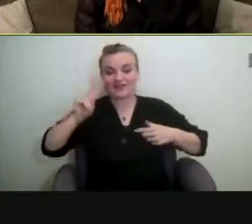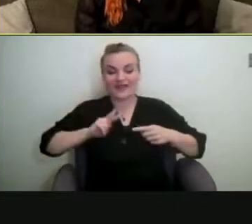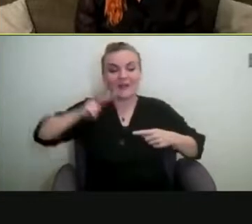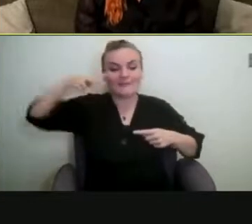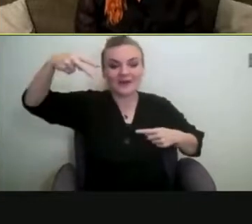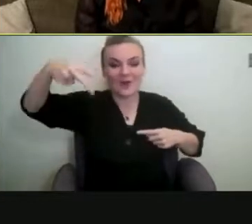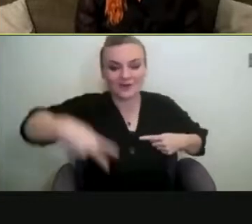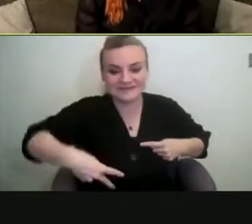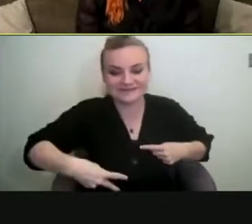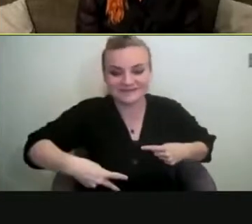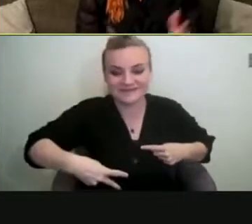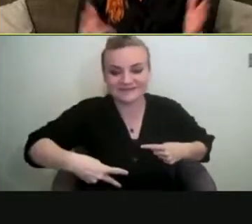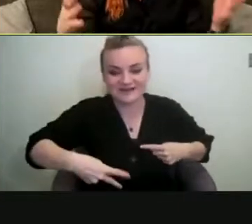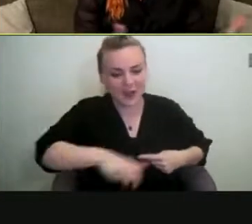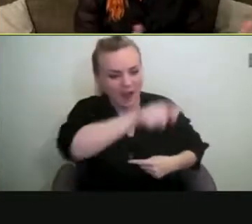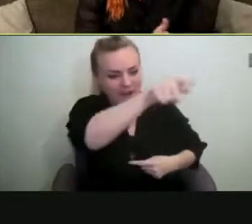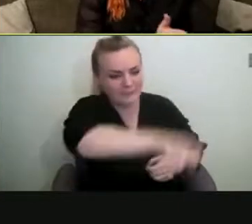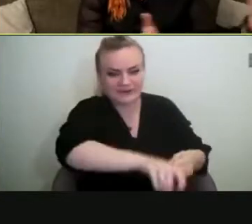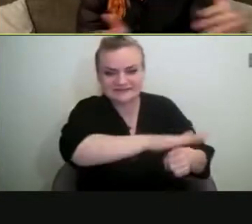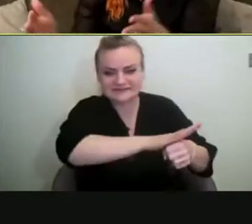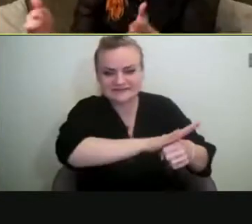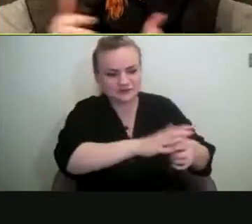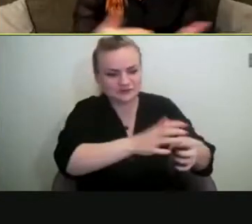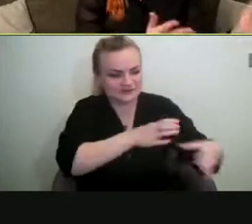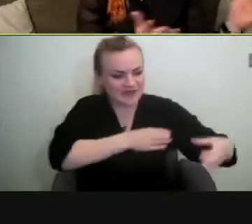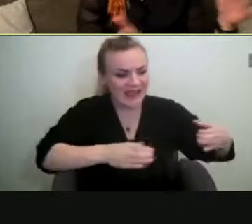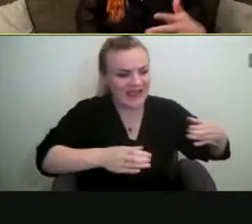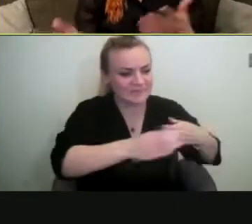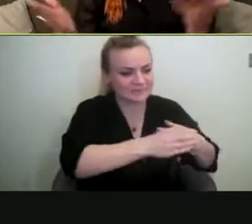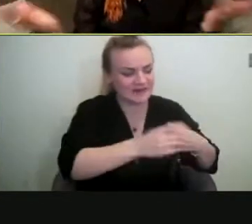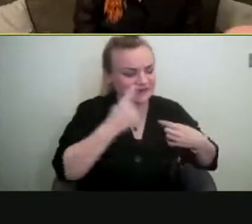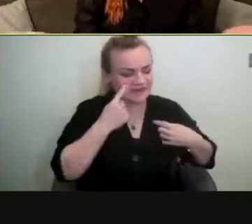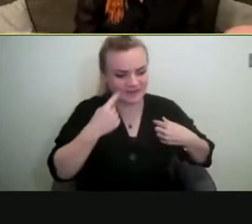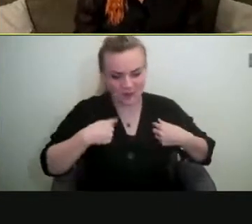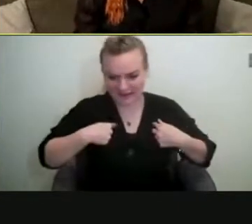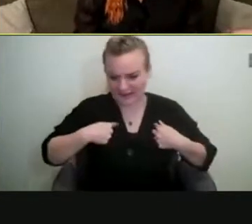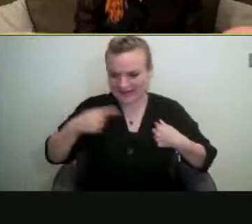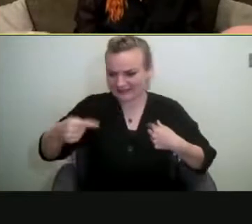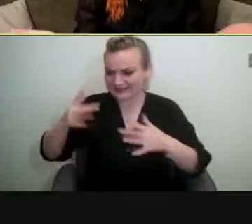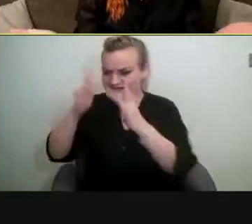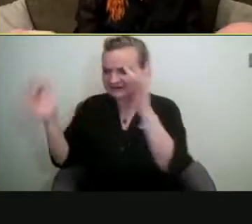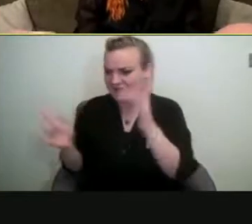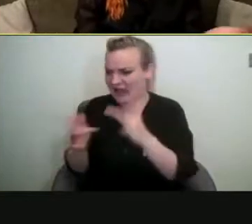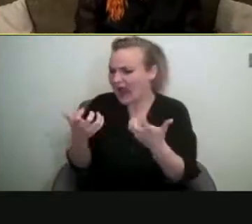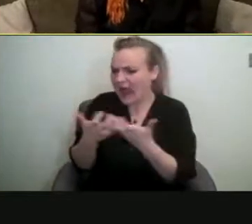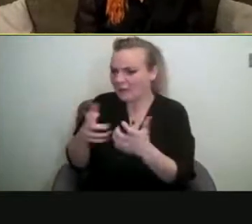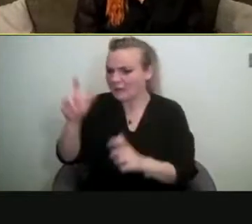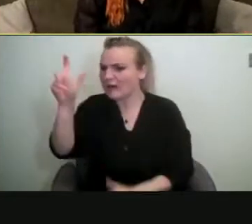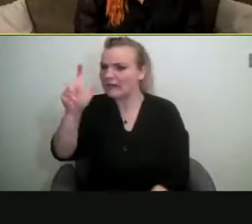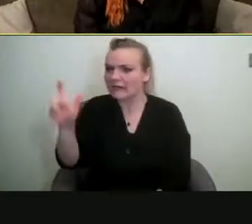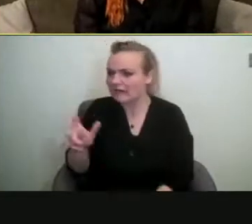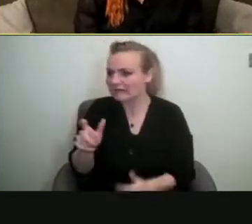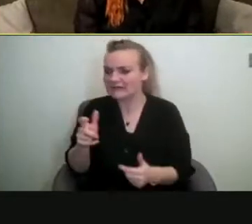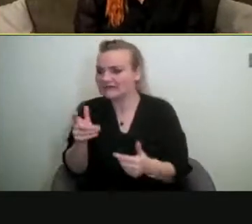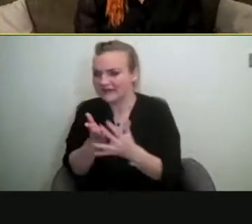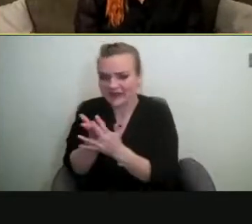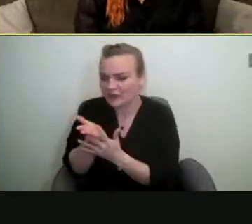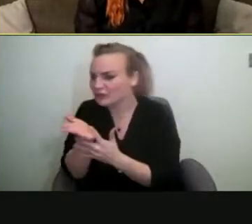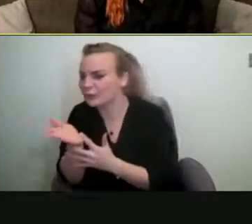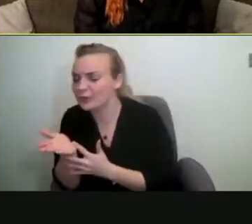and thinking about, how am I navigating my way around this website? Is it accessible for someone who